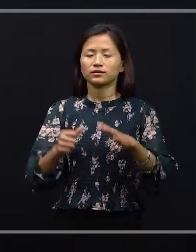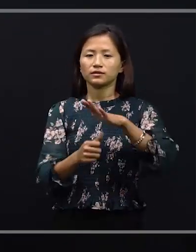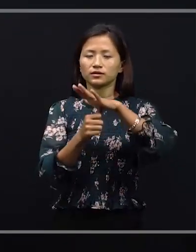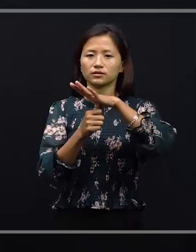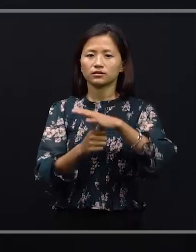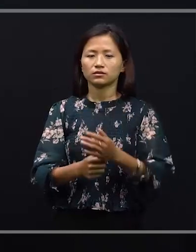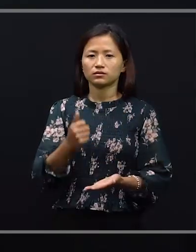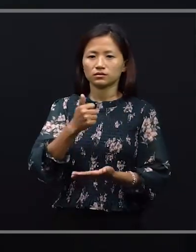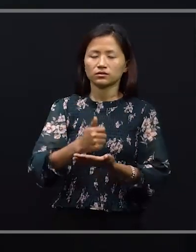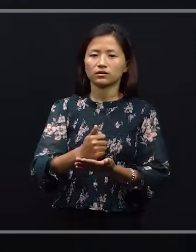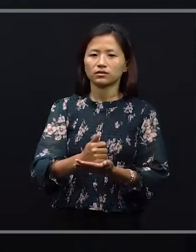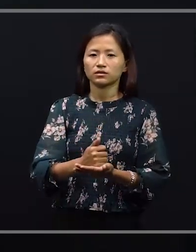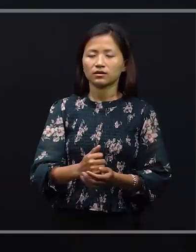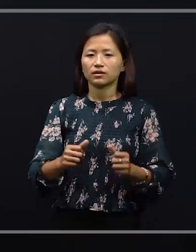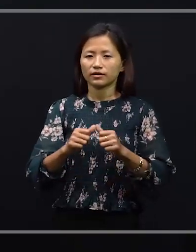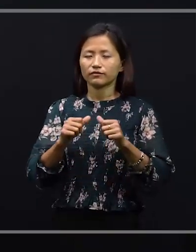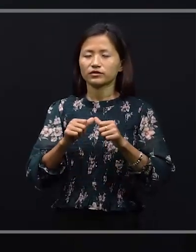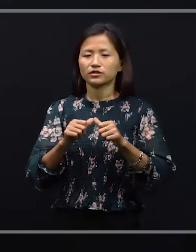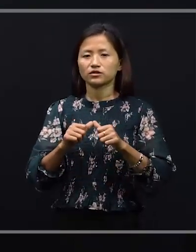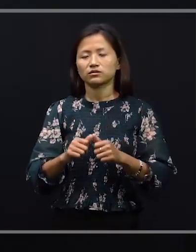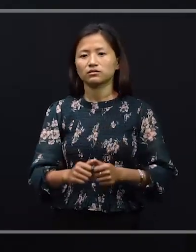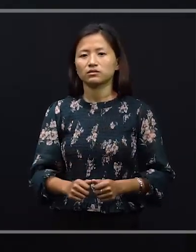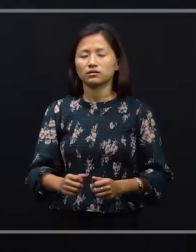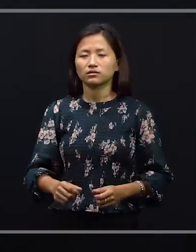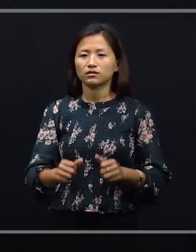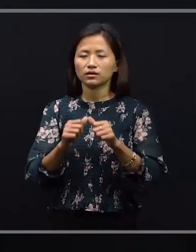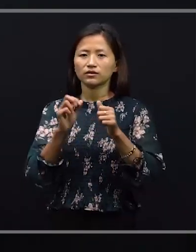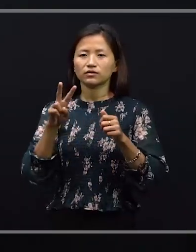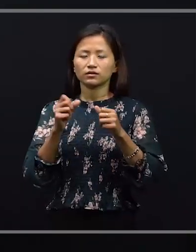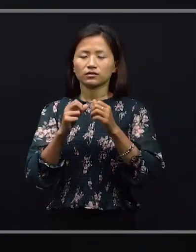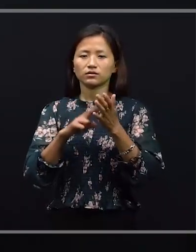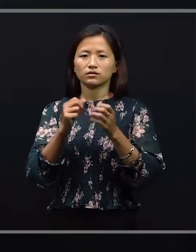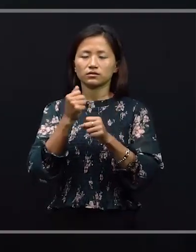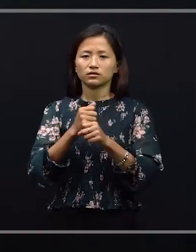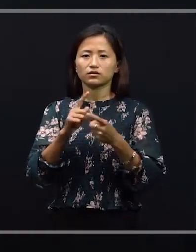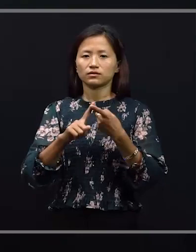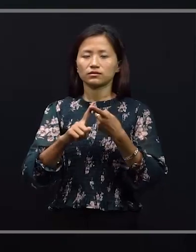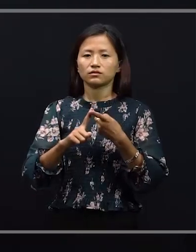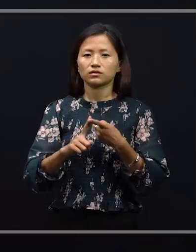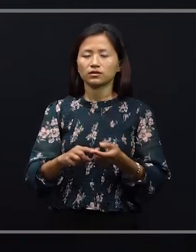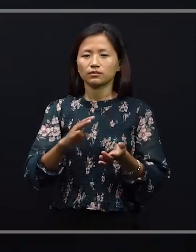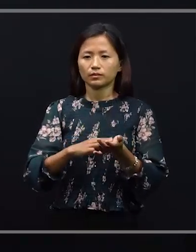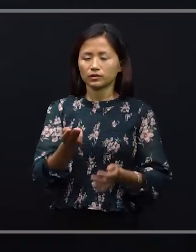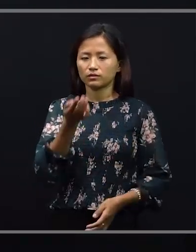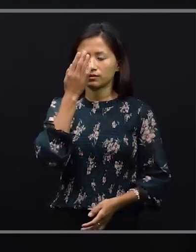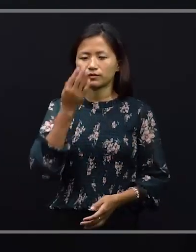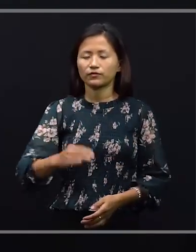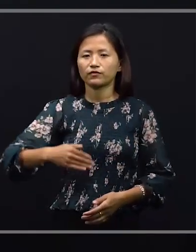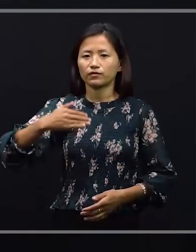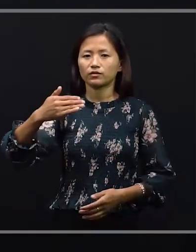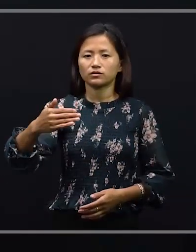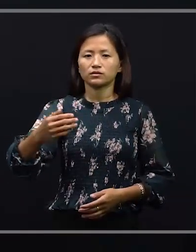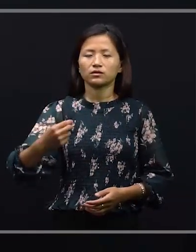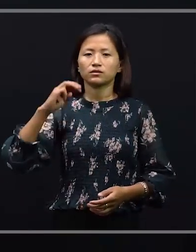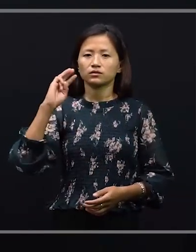they also decided to take advantage of it. They decided to take advantage, and thus Muslim League was formed